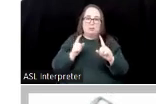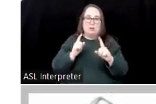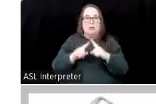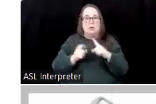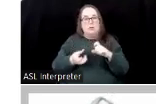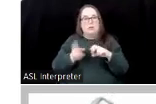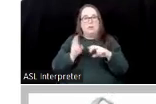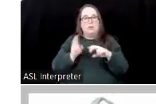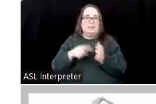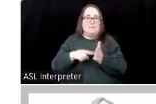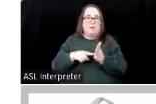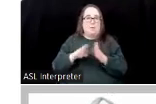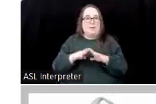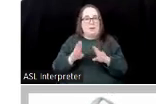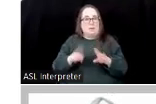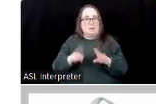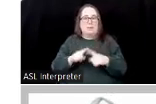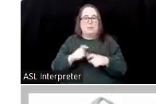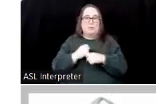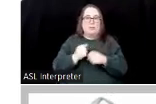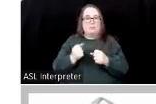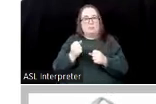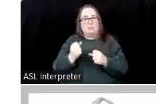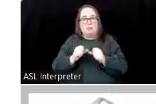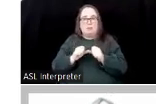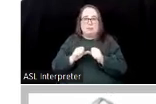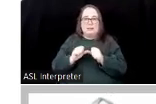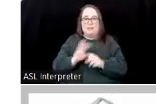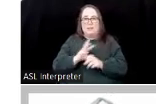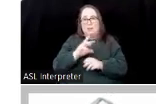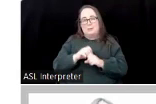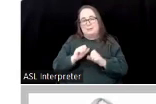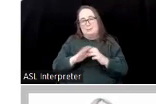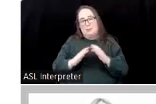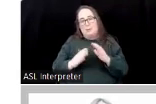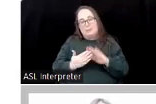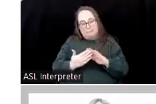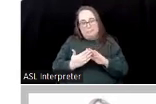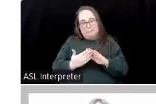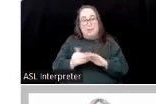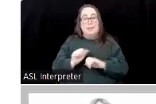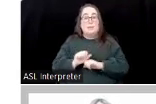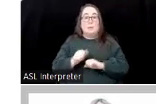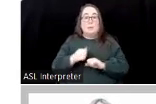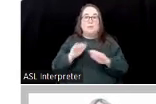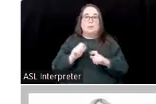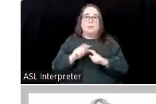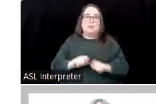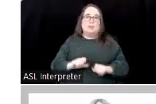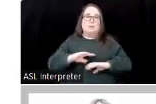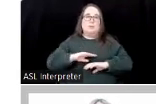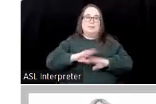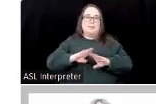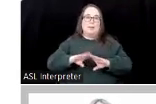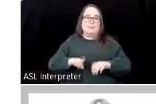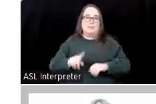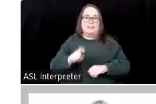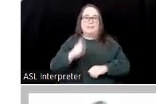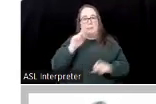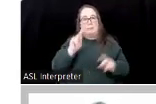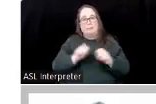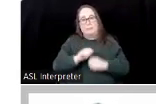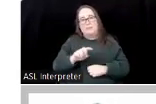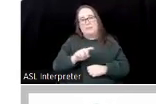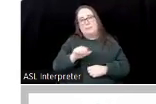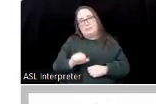increase affordable housing and to create strong, sustainable, and inclusive communities is the work we're doing to meet the housing needs of people with